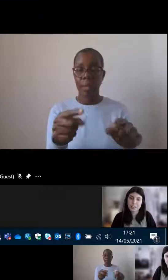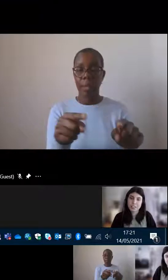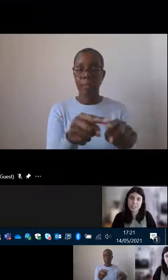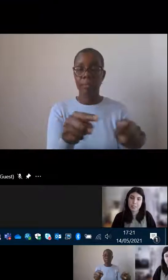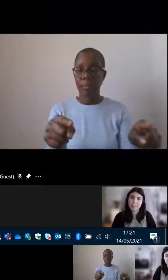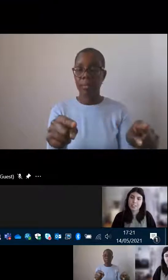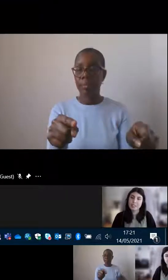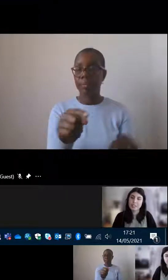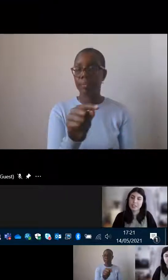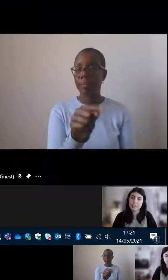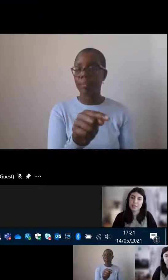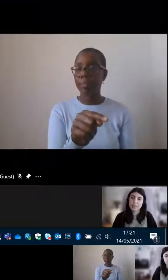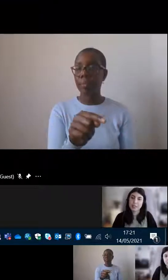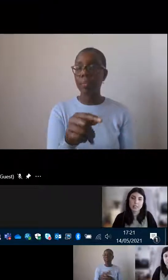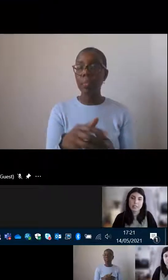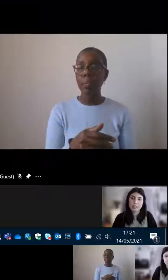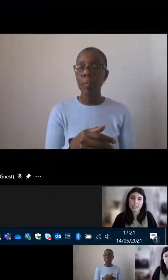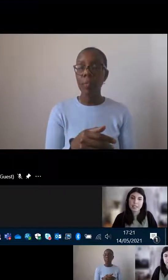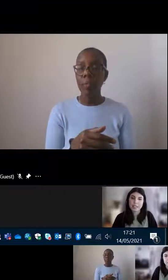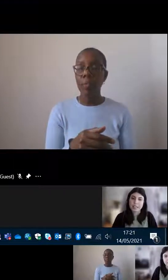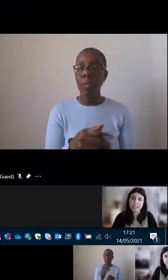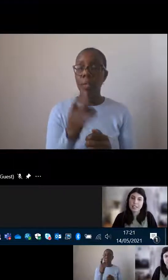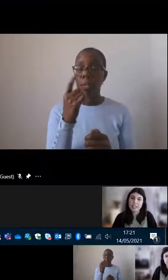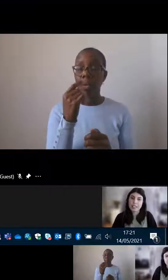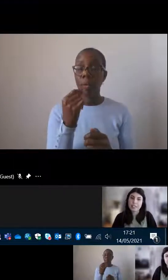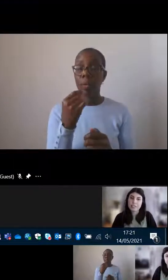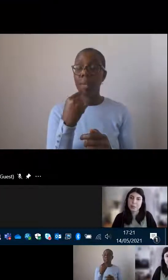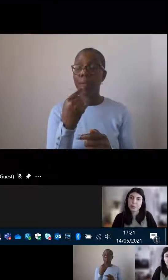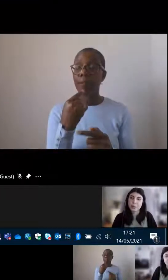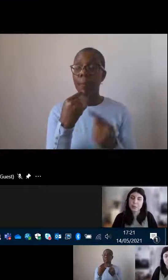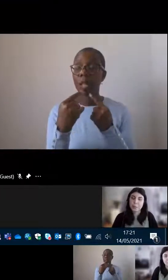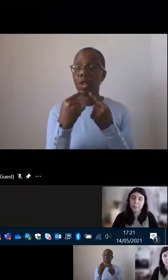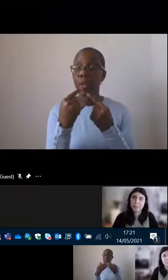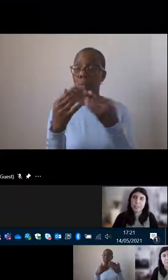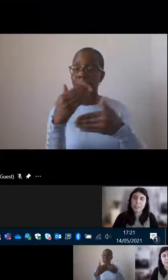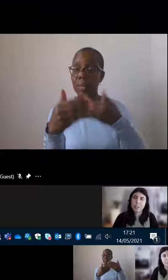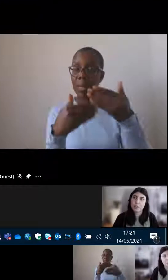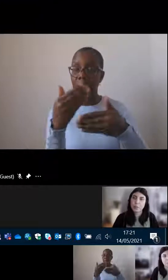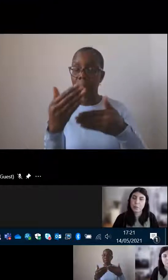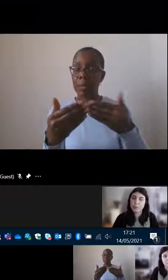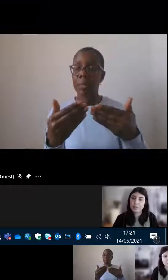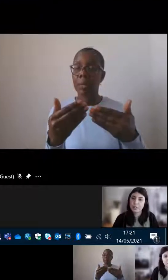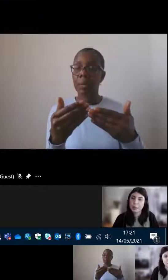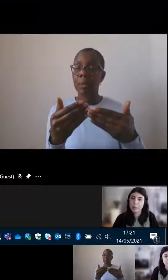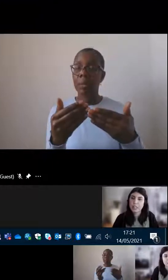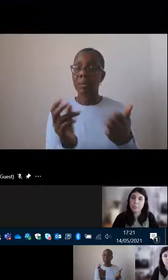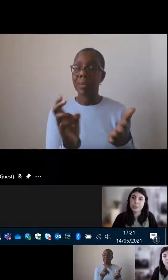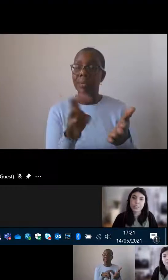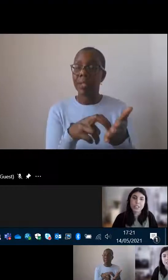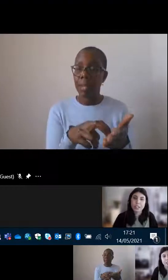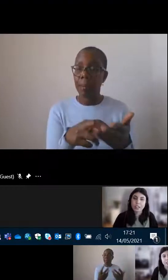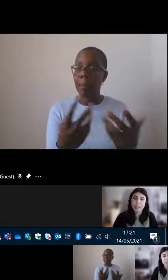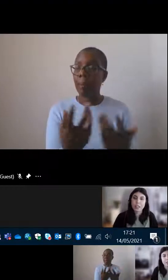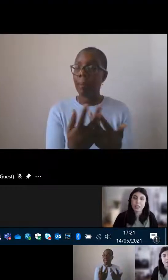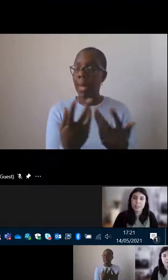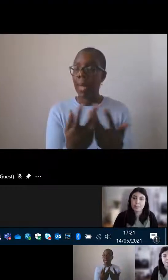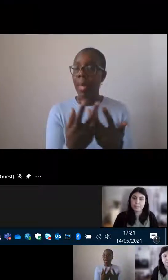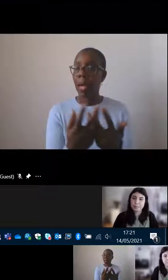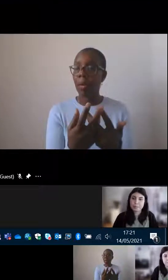you're interested in that. But I definitely recommend, and I think that it's so important that we keep